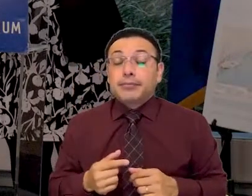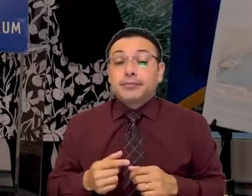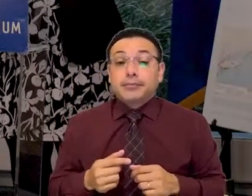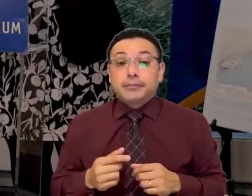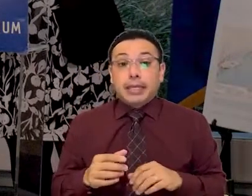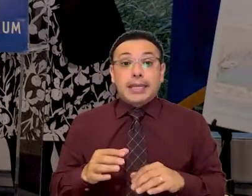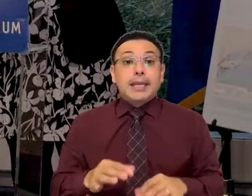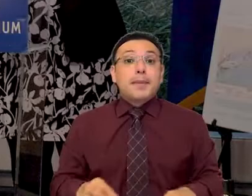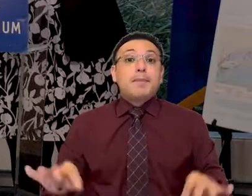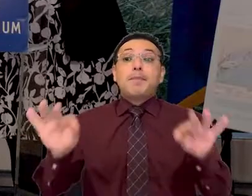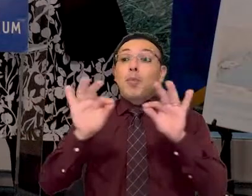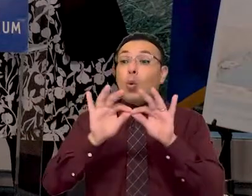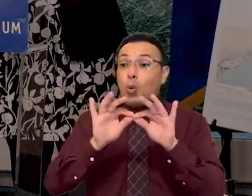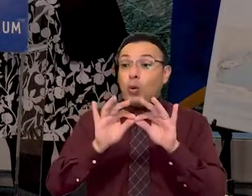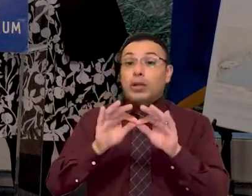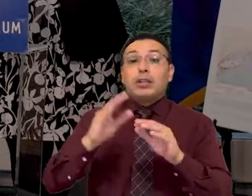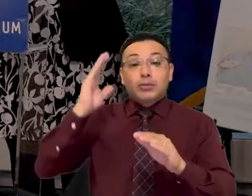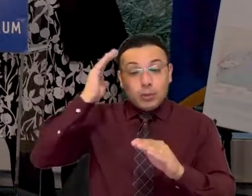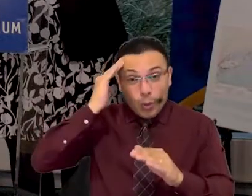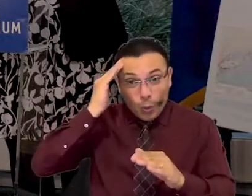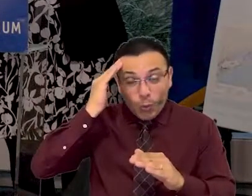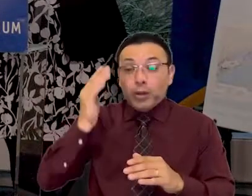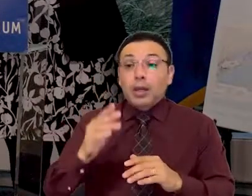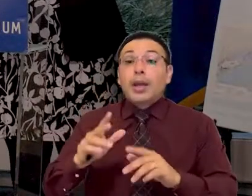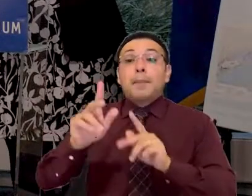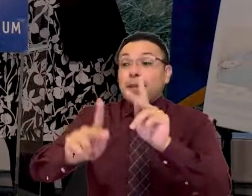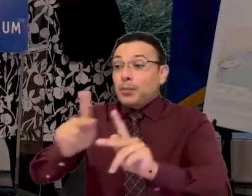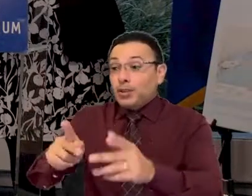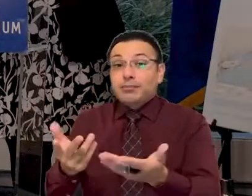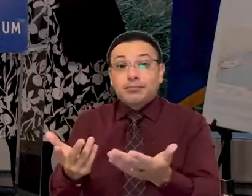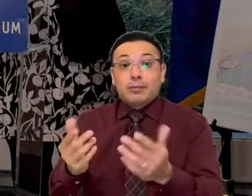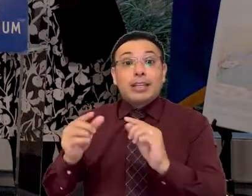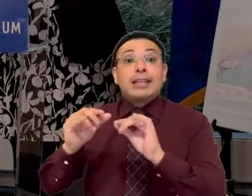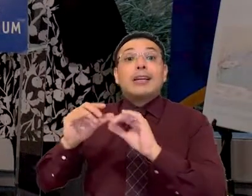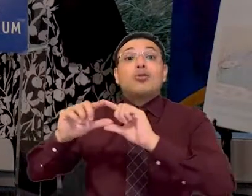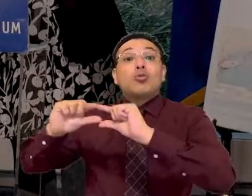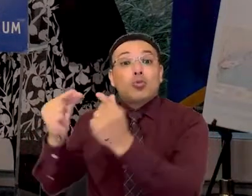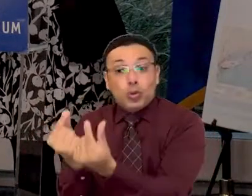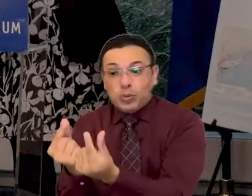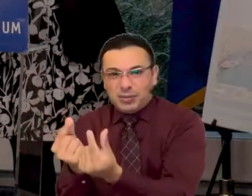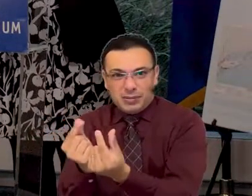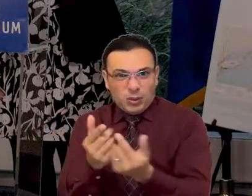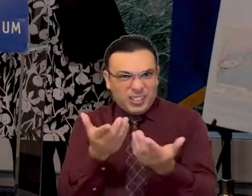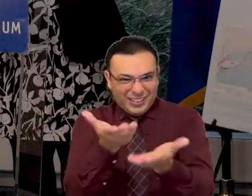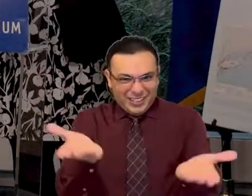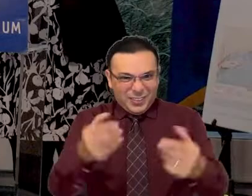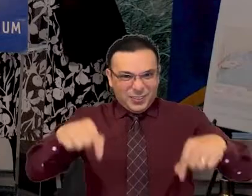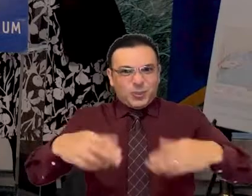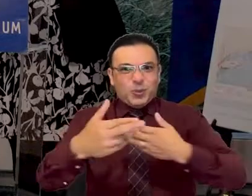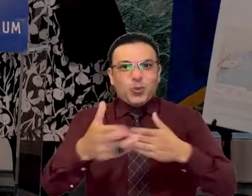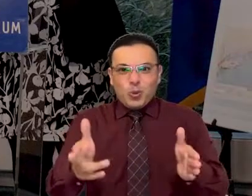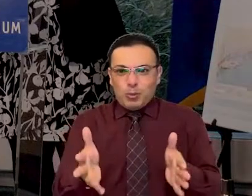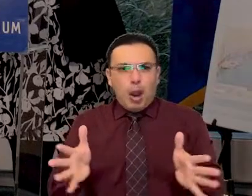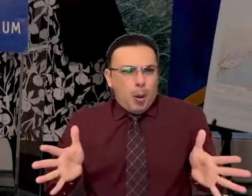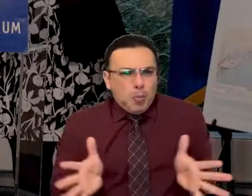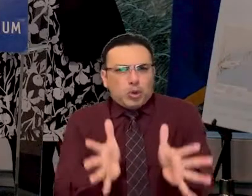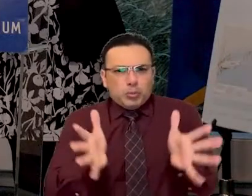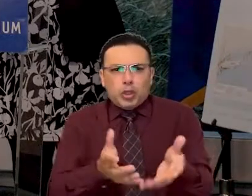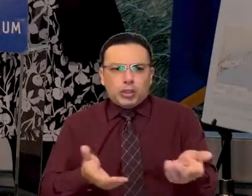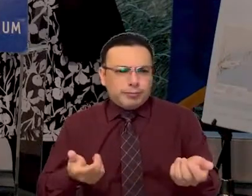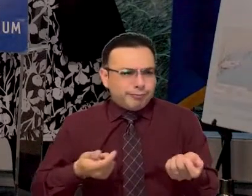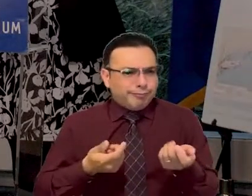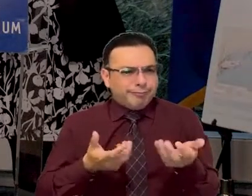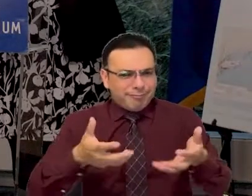many individuals and many groups in this room that have really been critical in advocating for those goals. So we wanted to thank you for that here